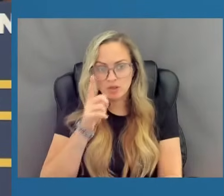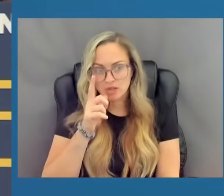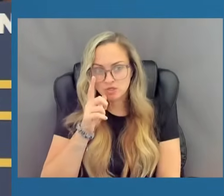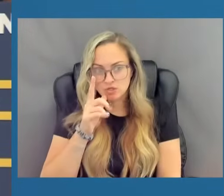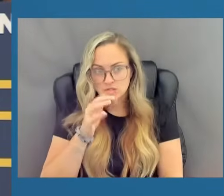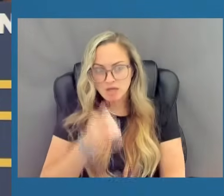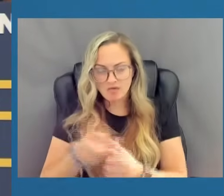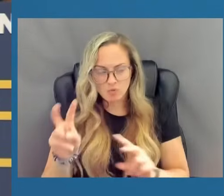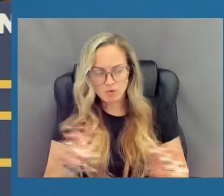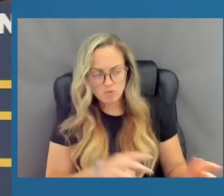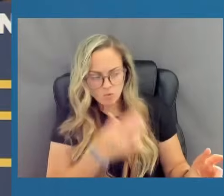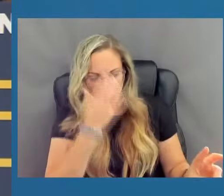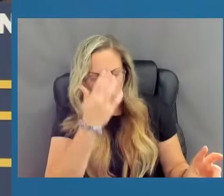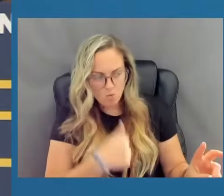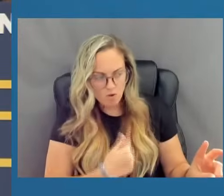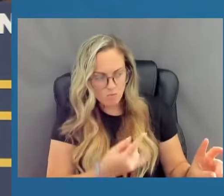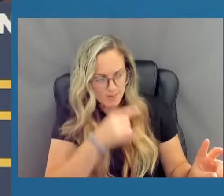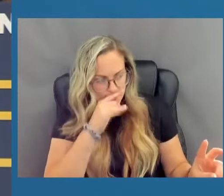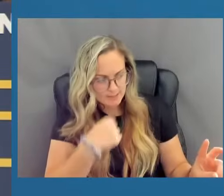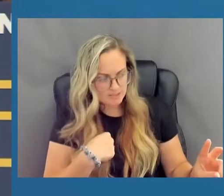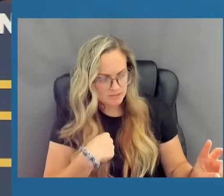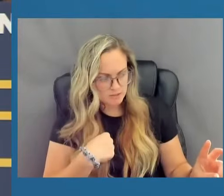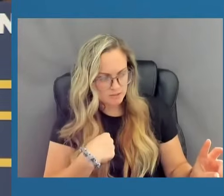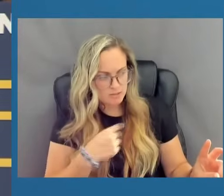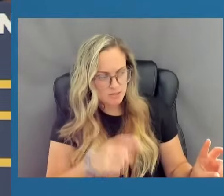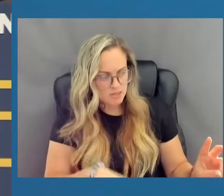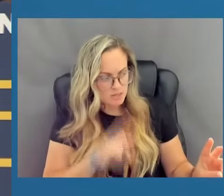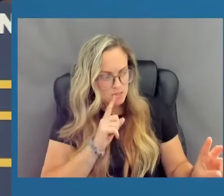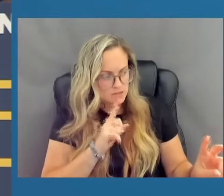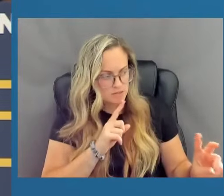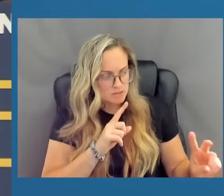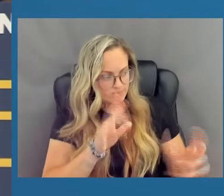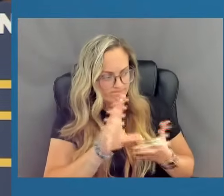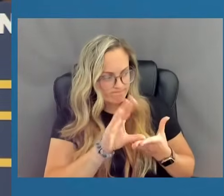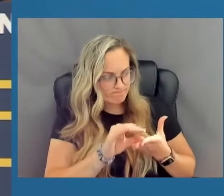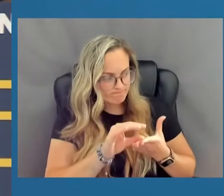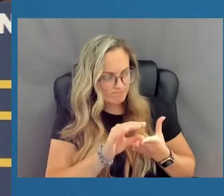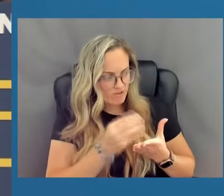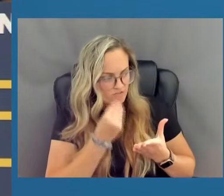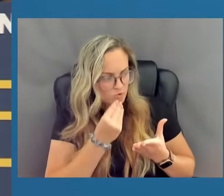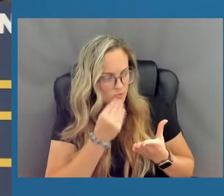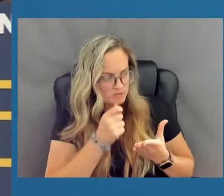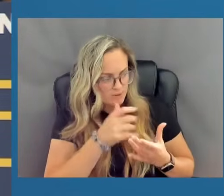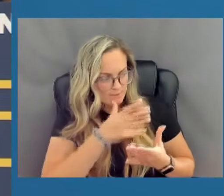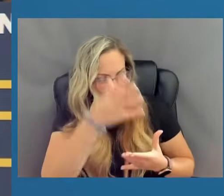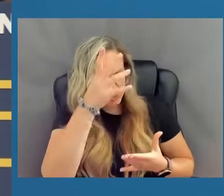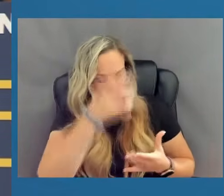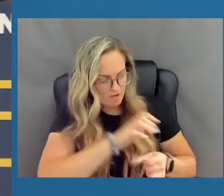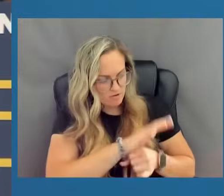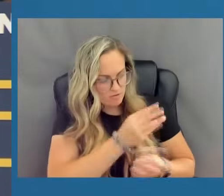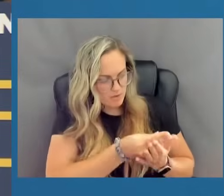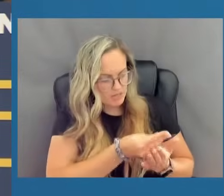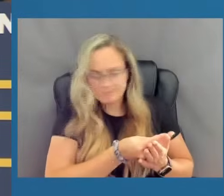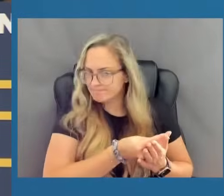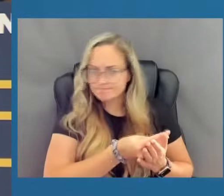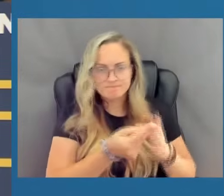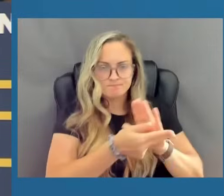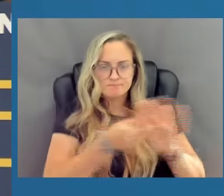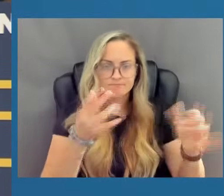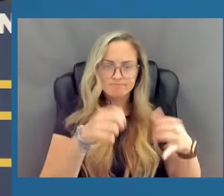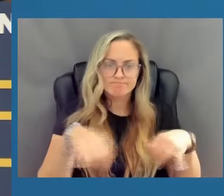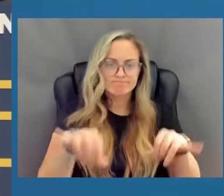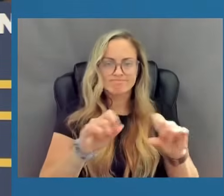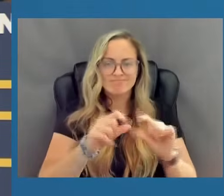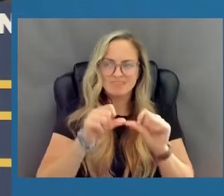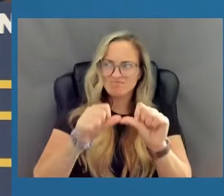going to know that I'm one of those kids that need subsidized food because my parents don't have enough money. That's a stigma that can live with you